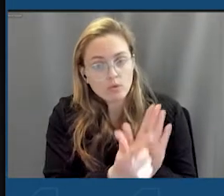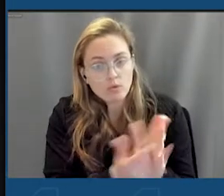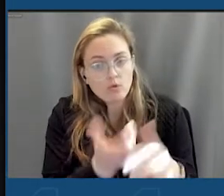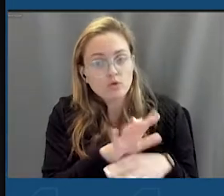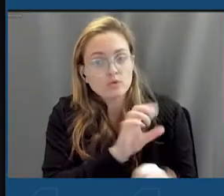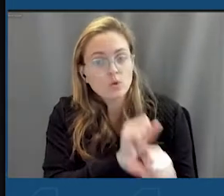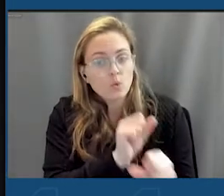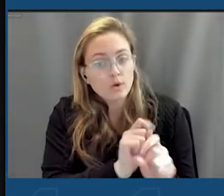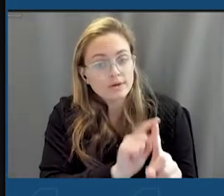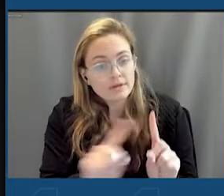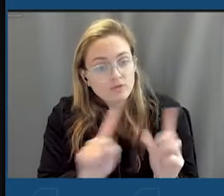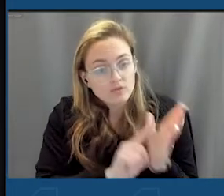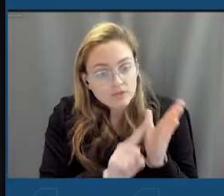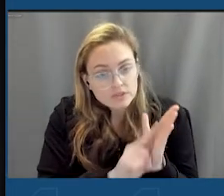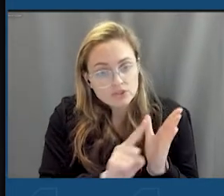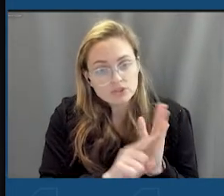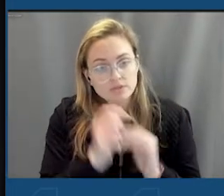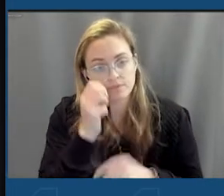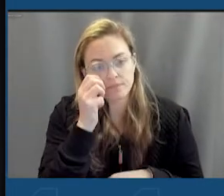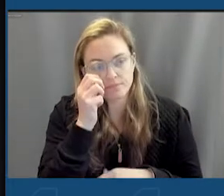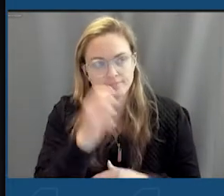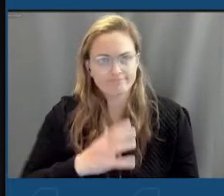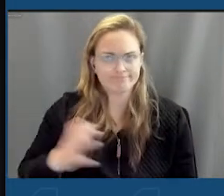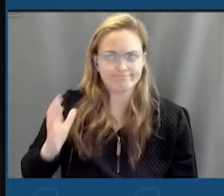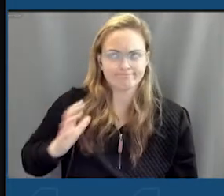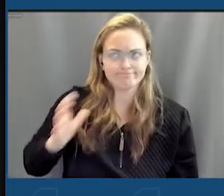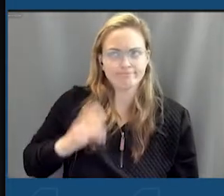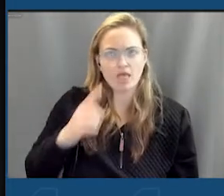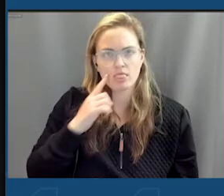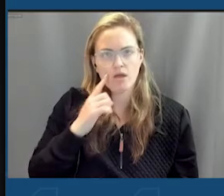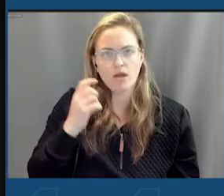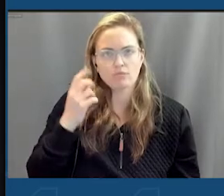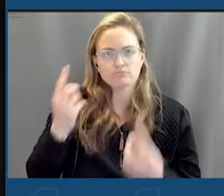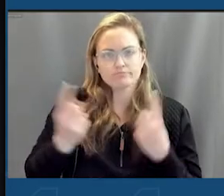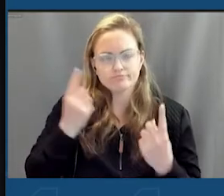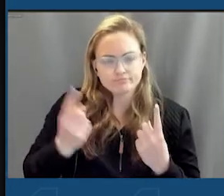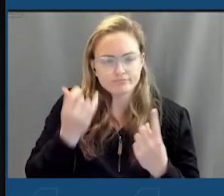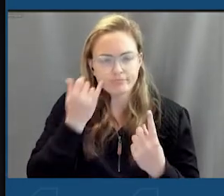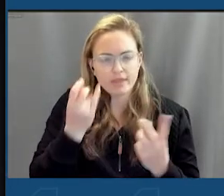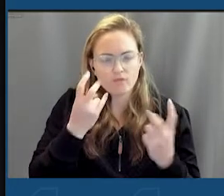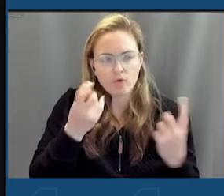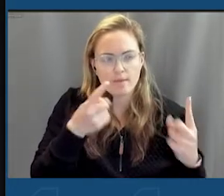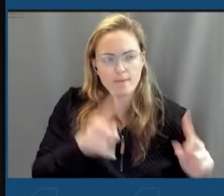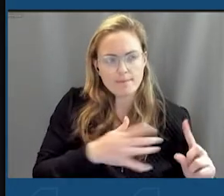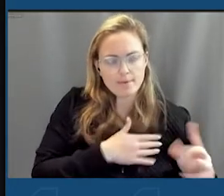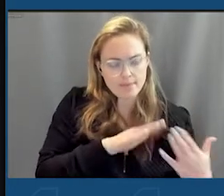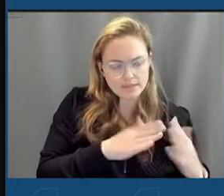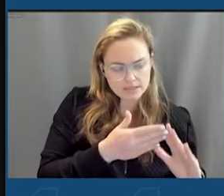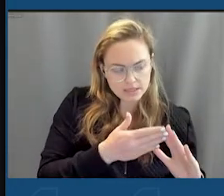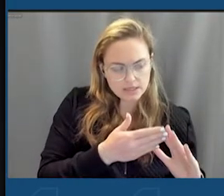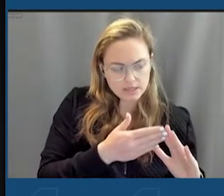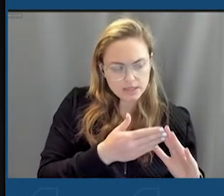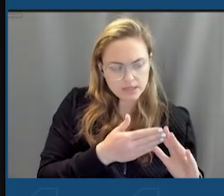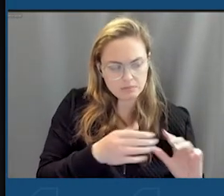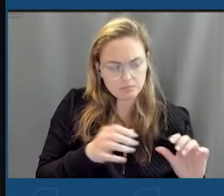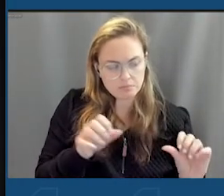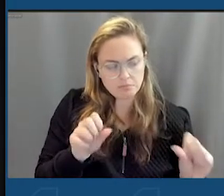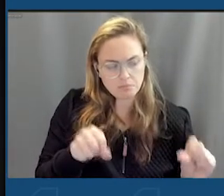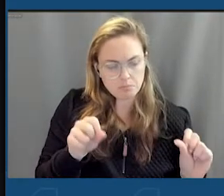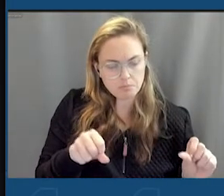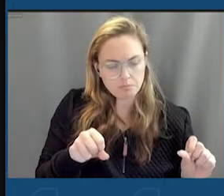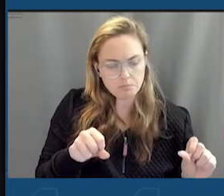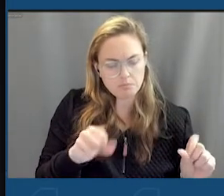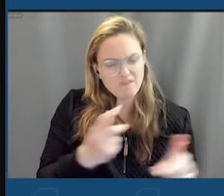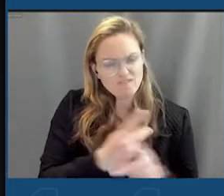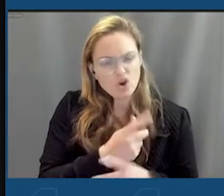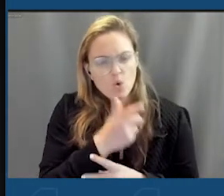investigations. In my day, I might have thought too much about the fact that if there was a crime occurring in my city, I probably knew I could probably figure